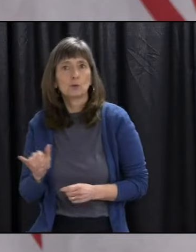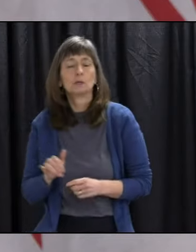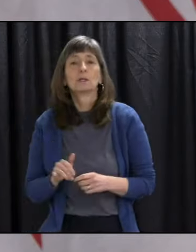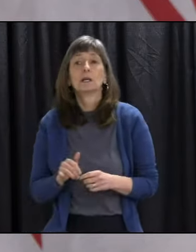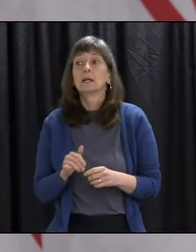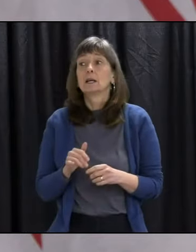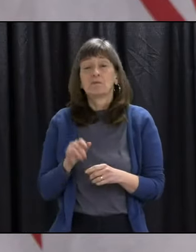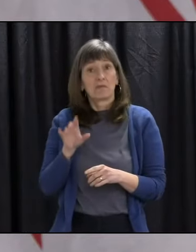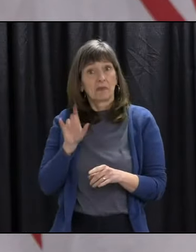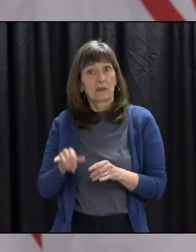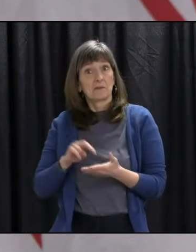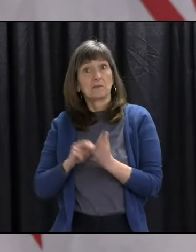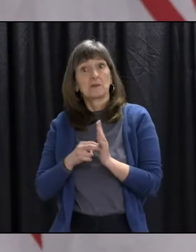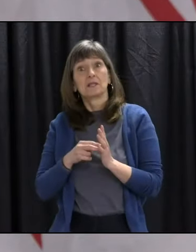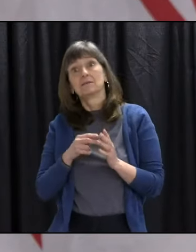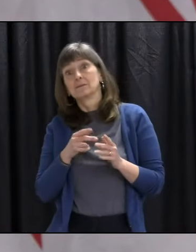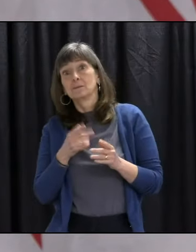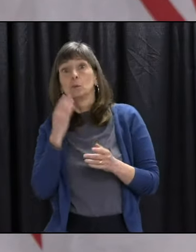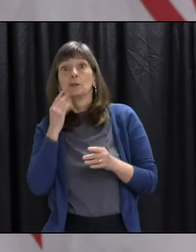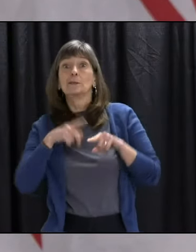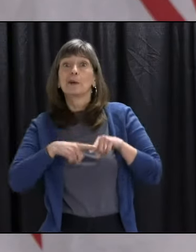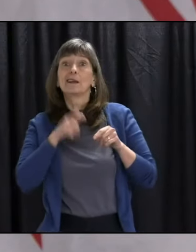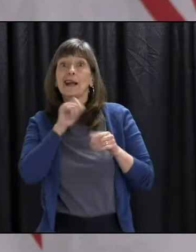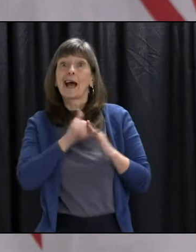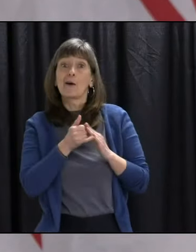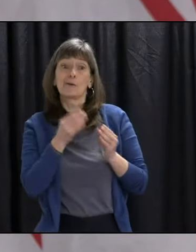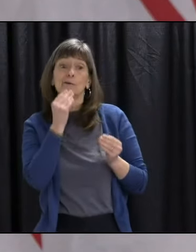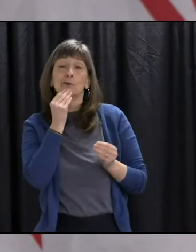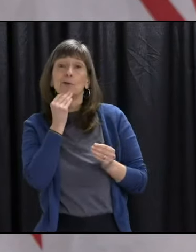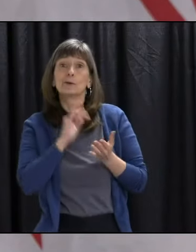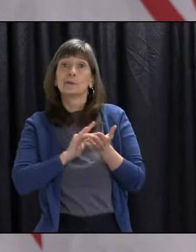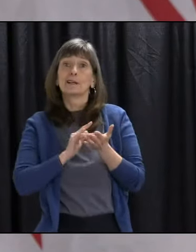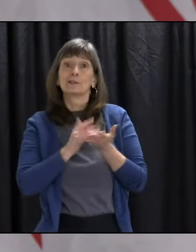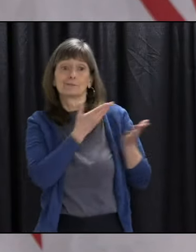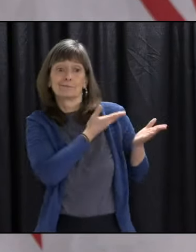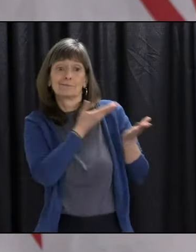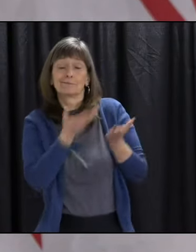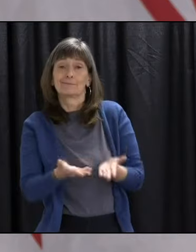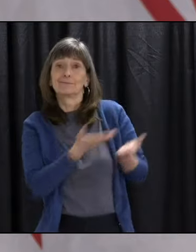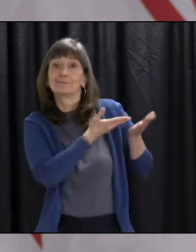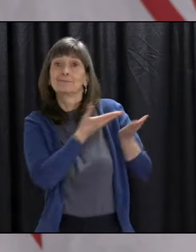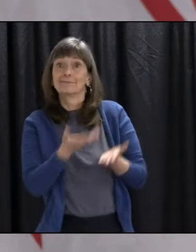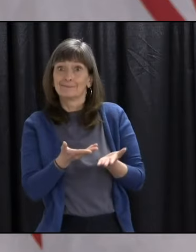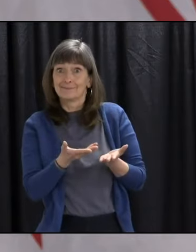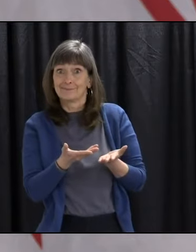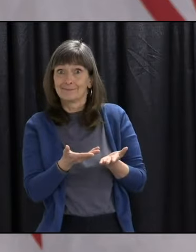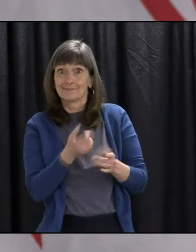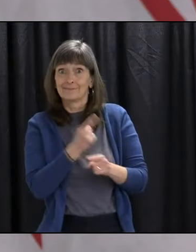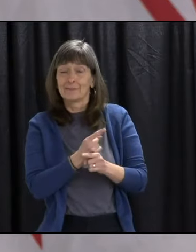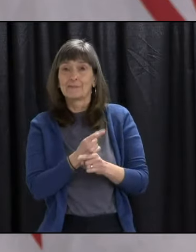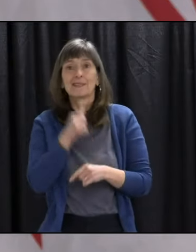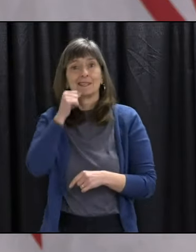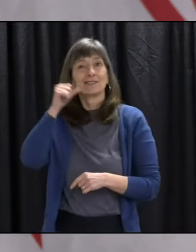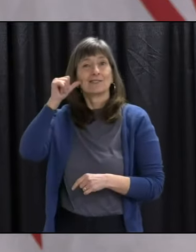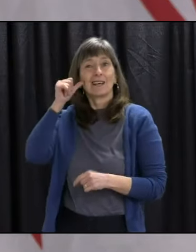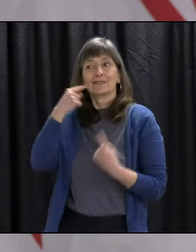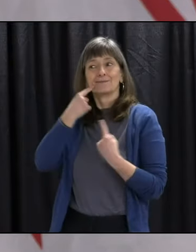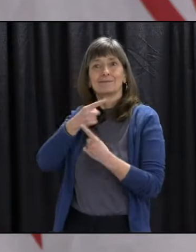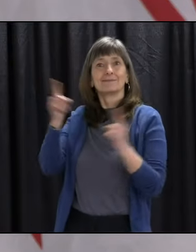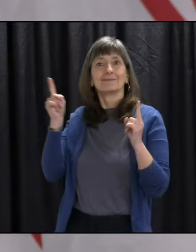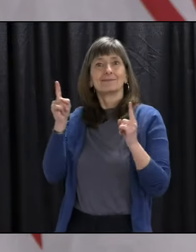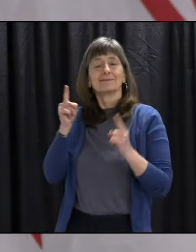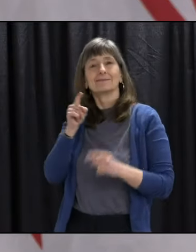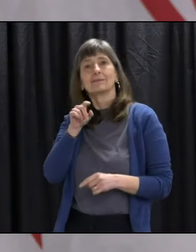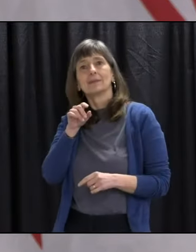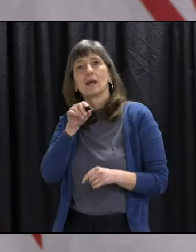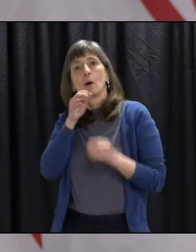essential goods come into our province. Now, yesterday we saw public reports about OceanX, and they